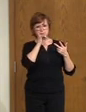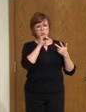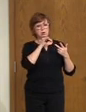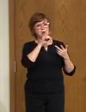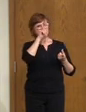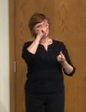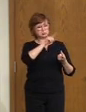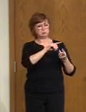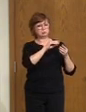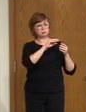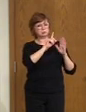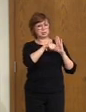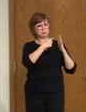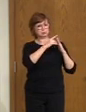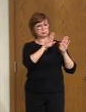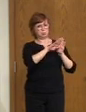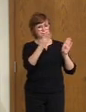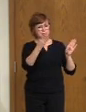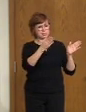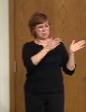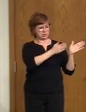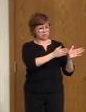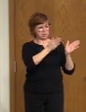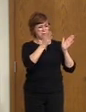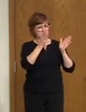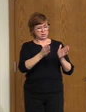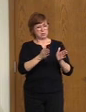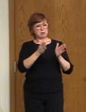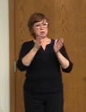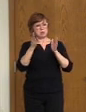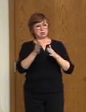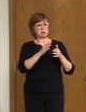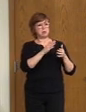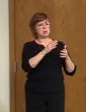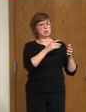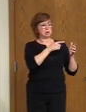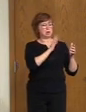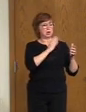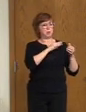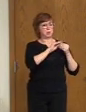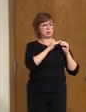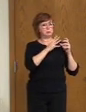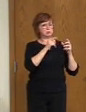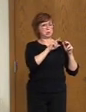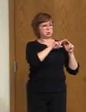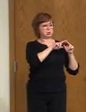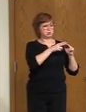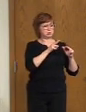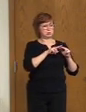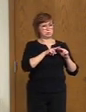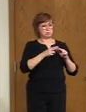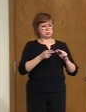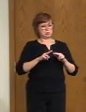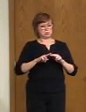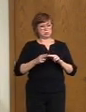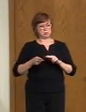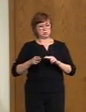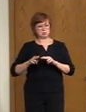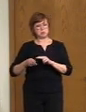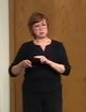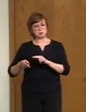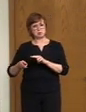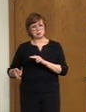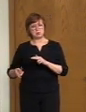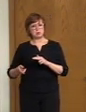numbers low. We do want to see them trending downward, and we absolutely don't want to see transmission over the holidays resulting